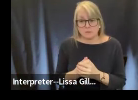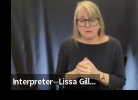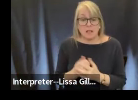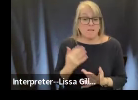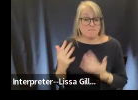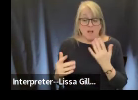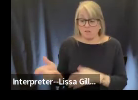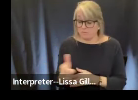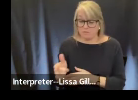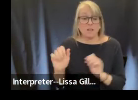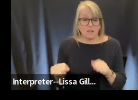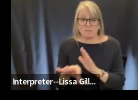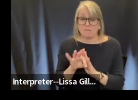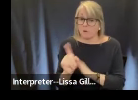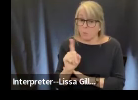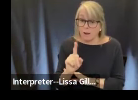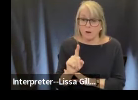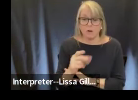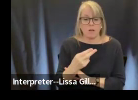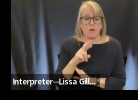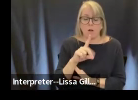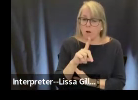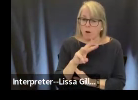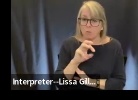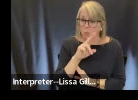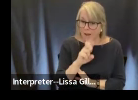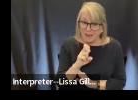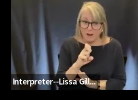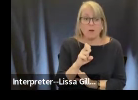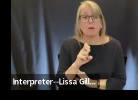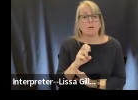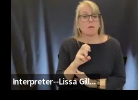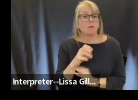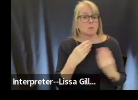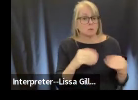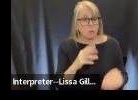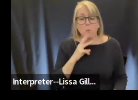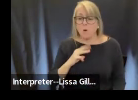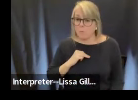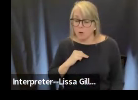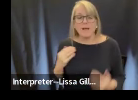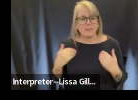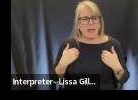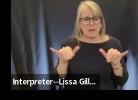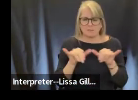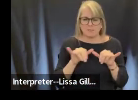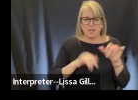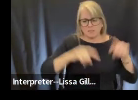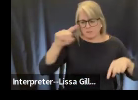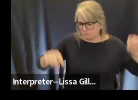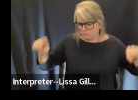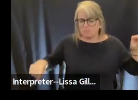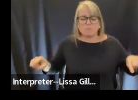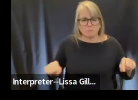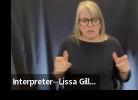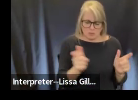can be found at hardware stores, Walmart, and they come in different sizes as well. You've got smaller ones and you've got larger ones. And so certainly